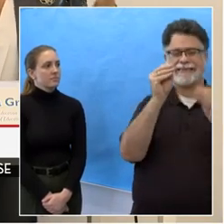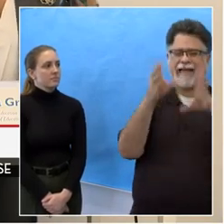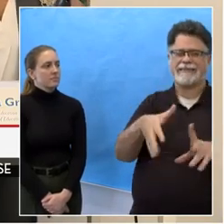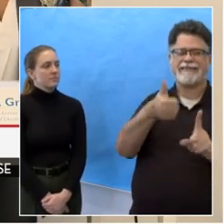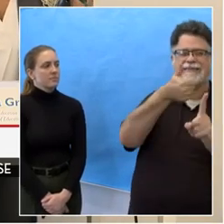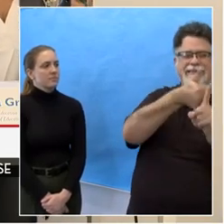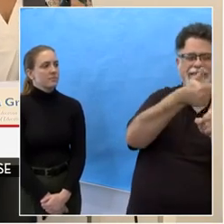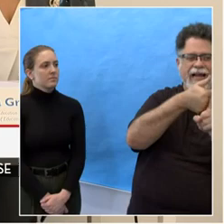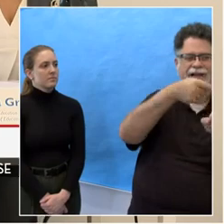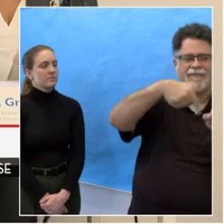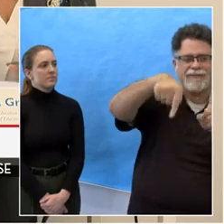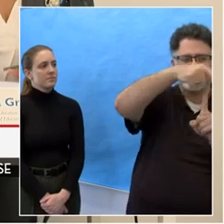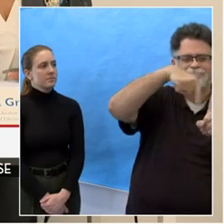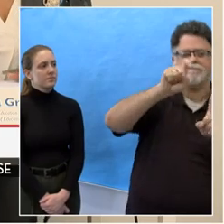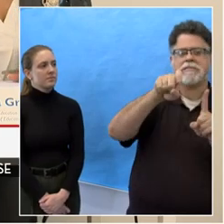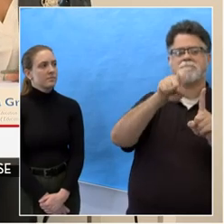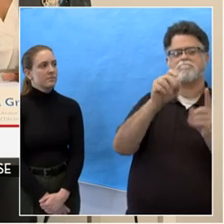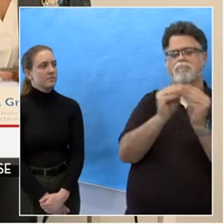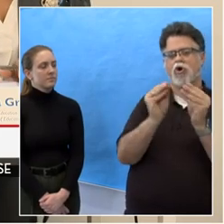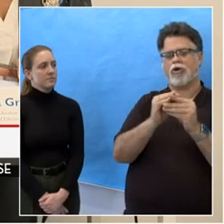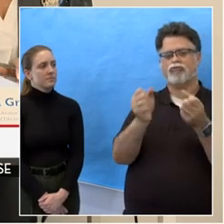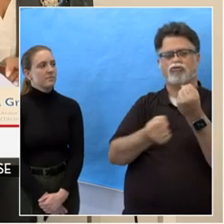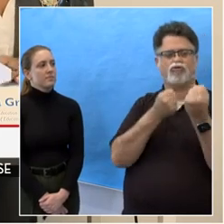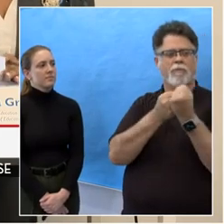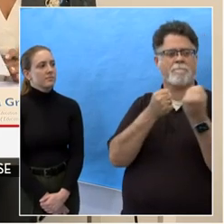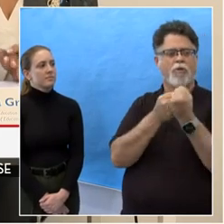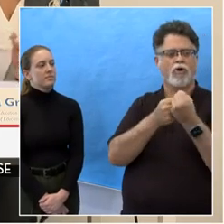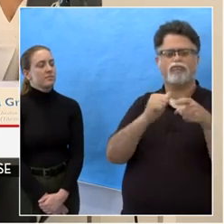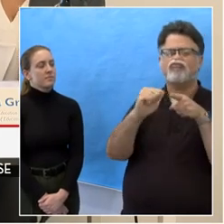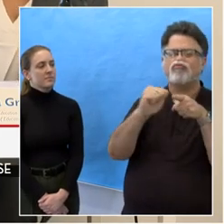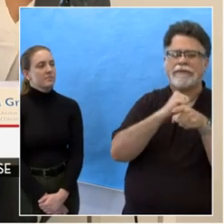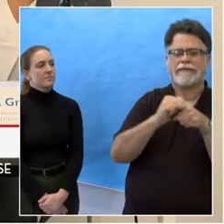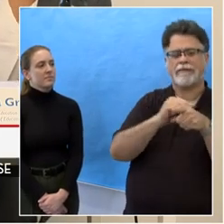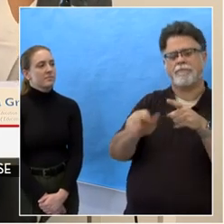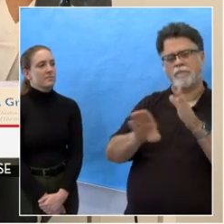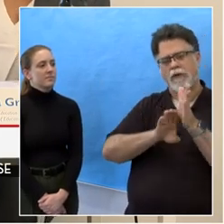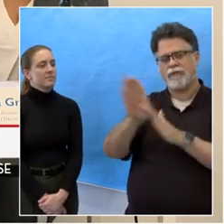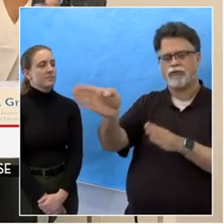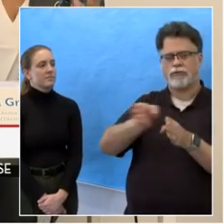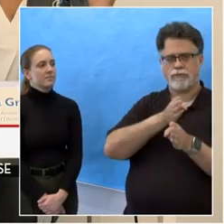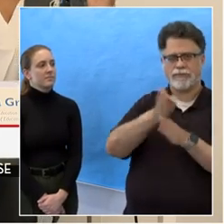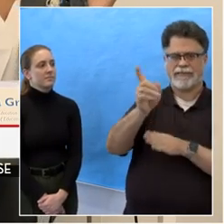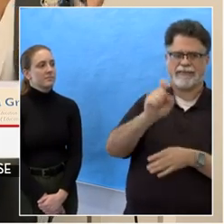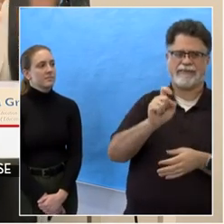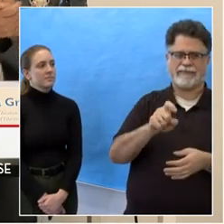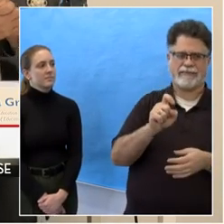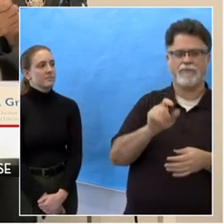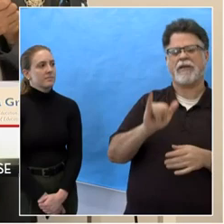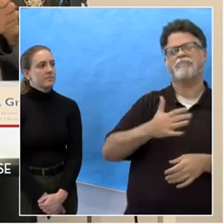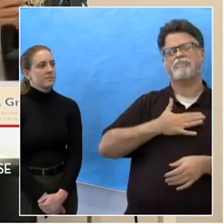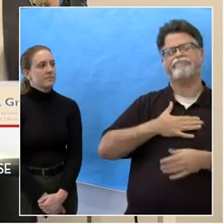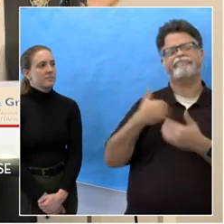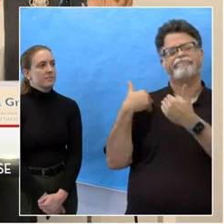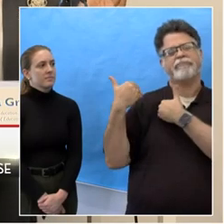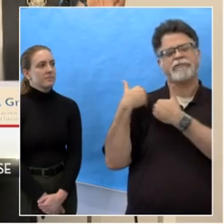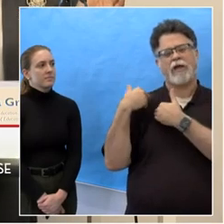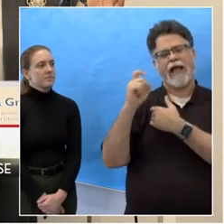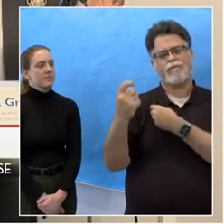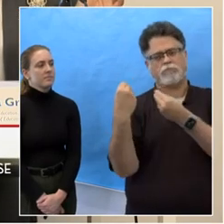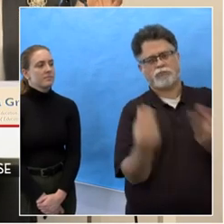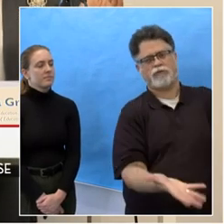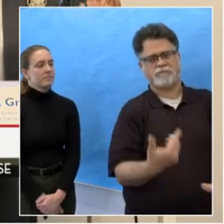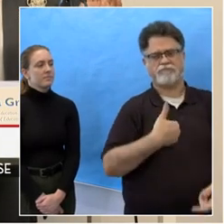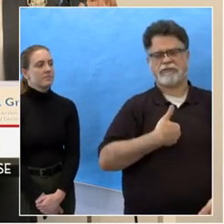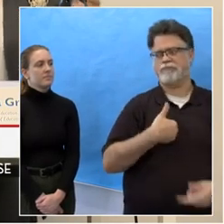right standing alongside them, helping them get better. It's a continuum in this work. And I do hope we are all sitting